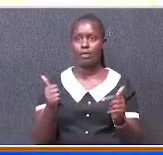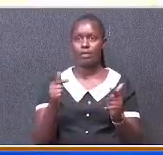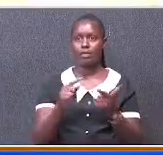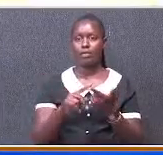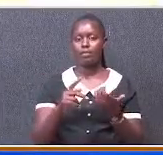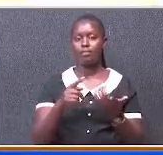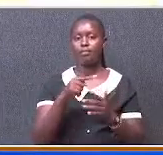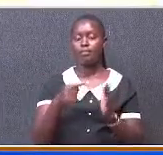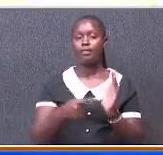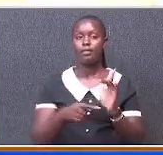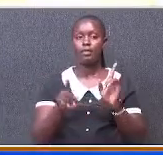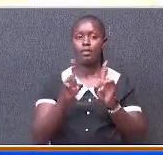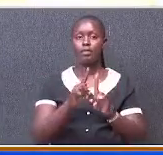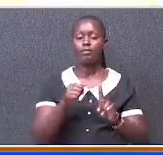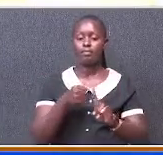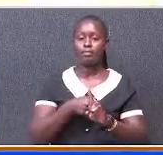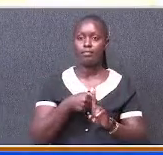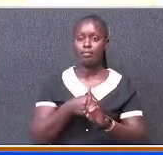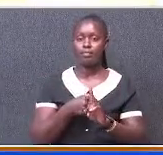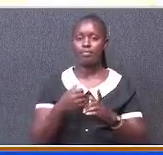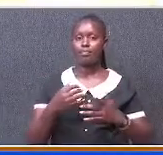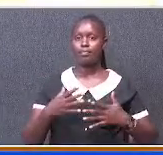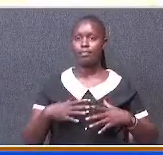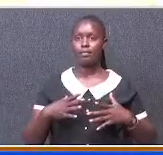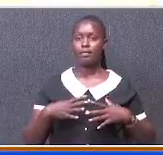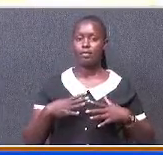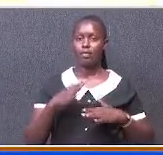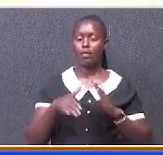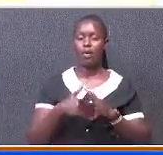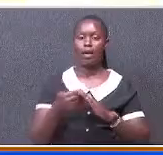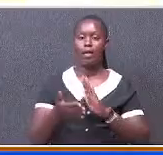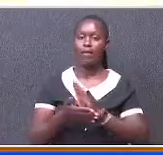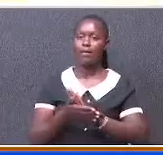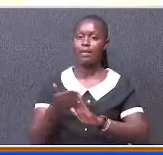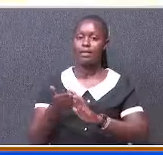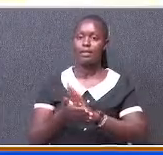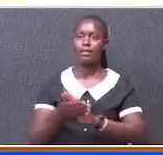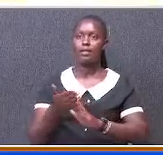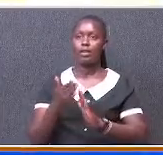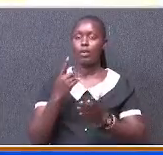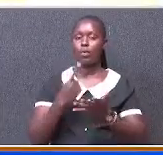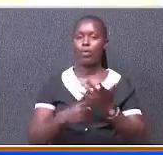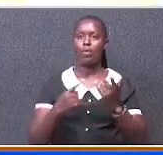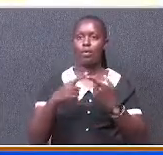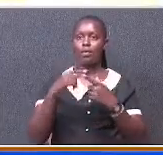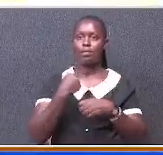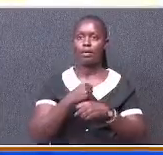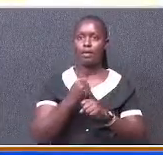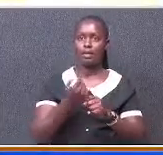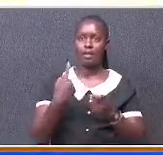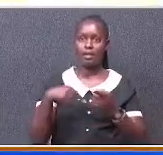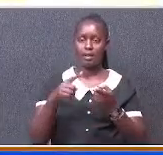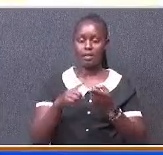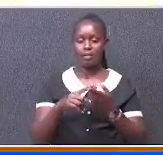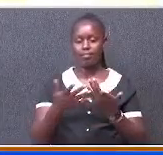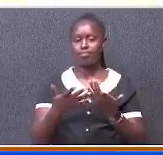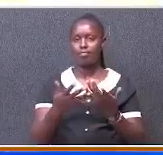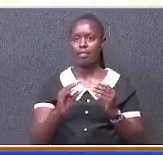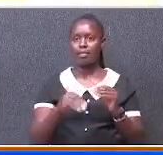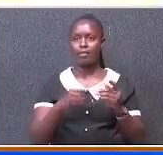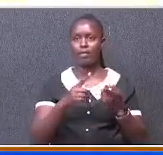Premier League watu wana press, Premier League people wako quick sana, kudelay na ball hivyo msiana ku press na nawai hivyo